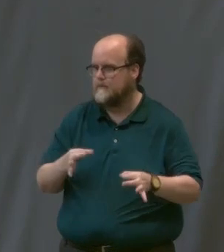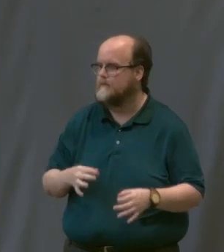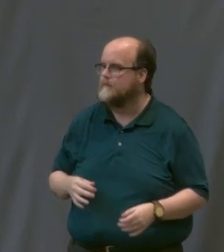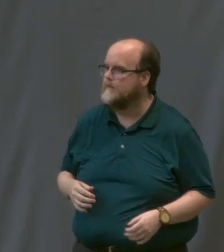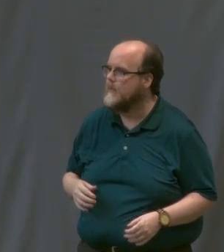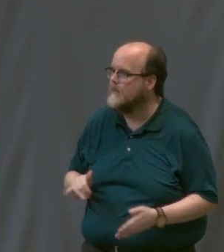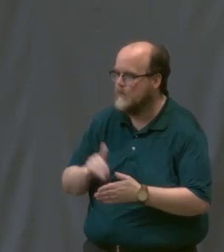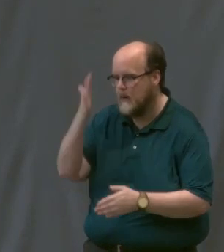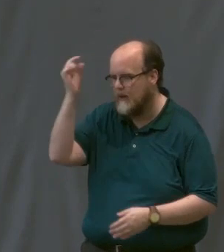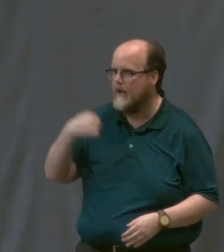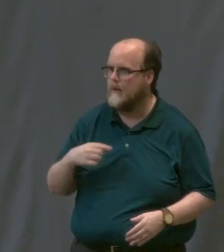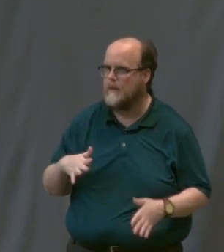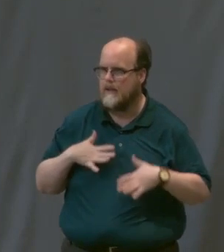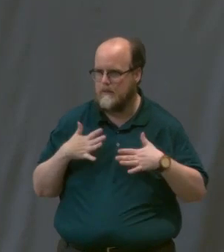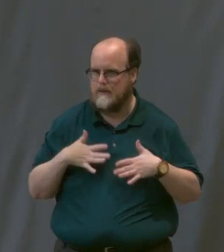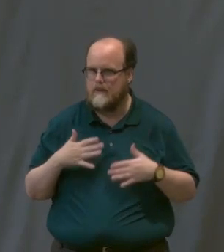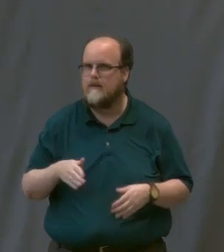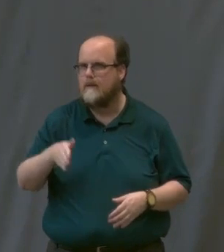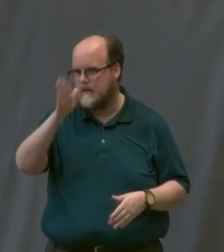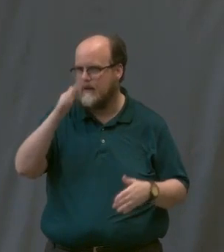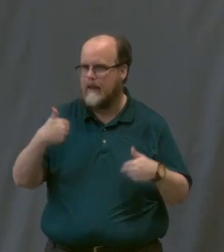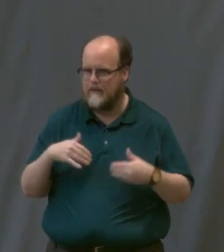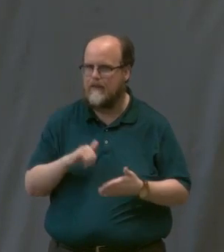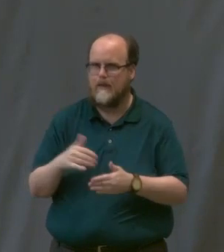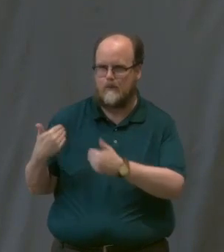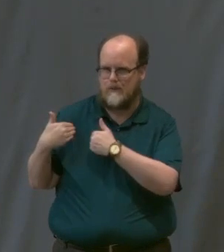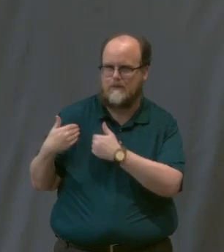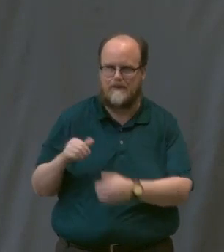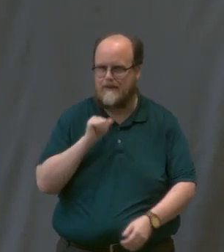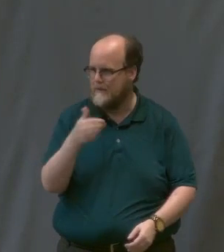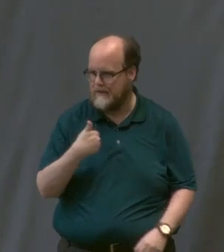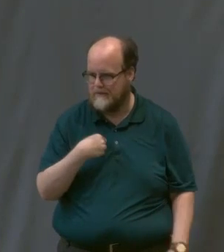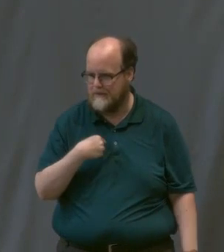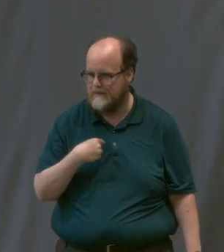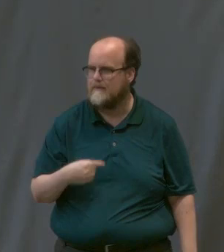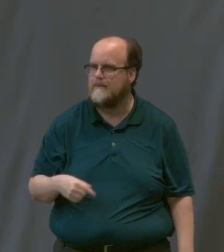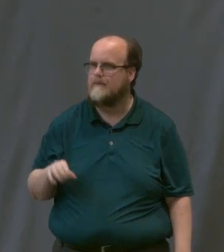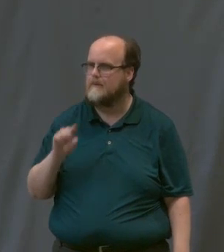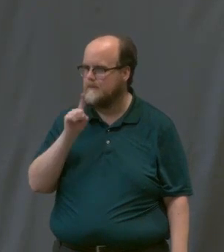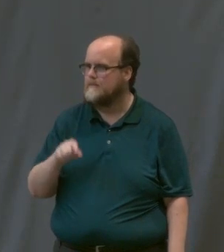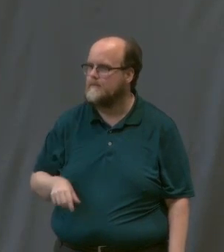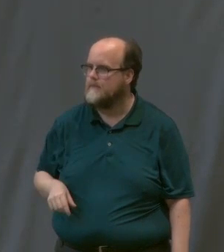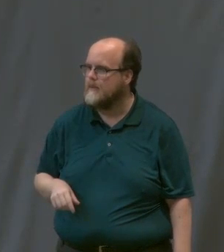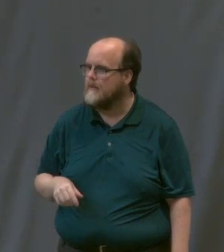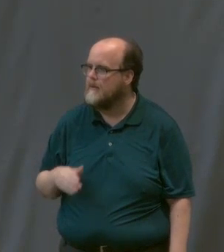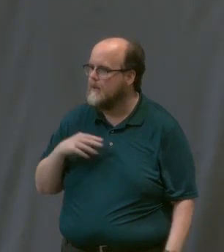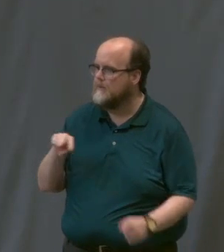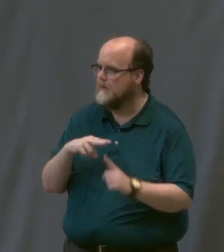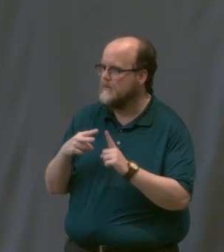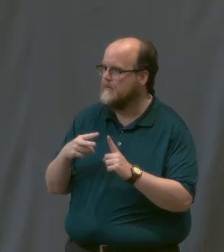Yeah. That's why I'm glad that God has that job and not me. Yeah, absolutely.